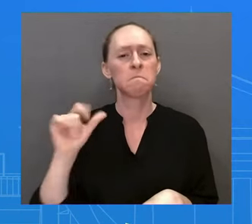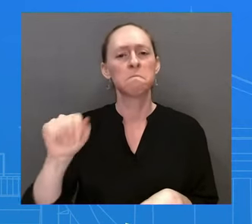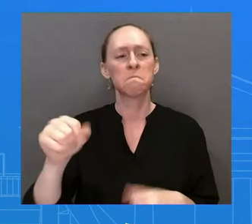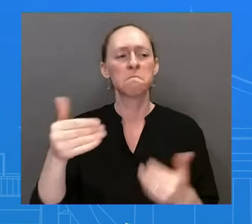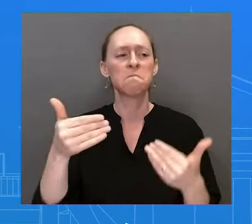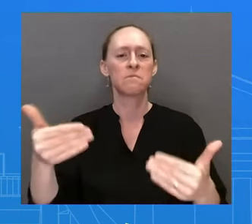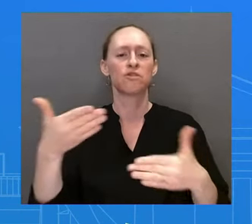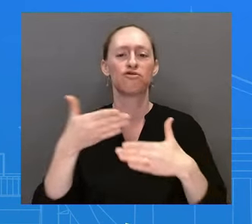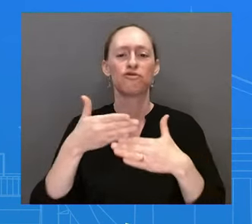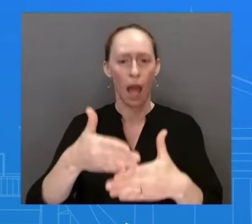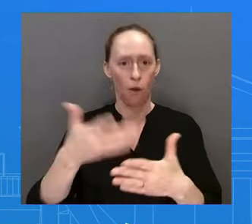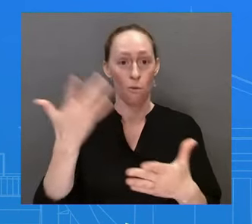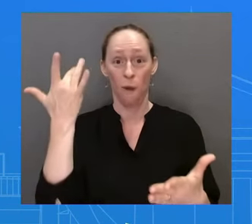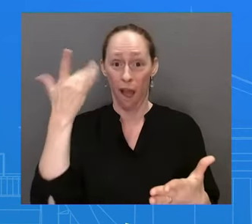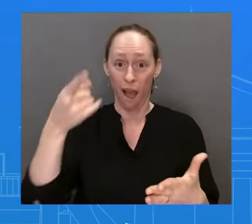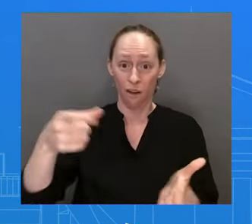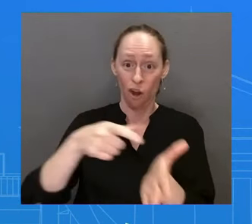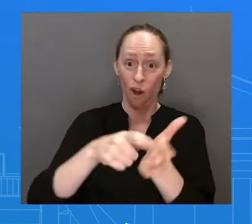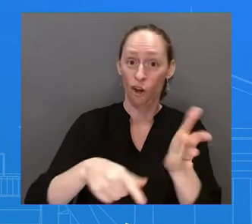There is